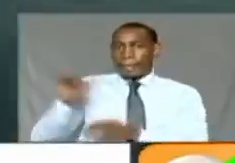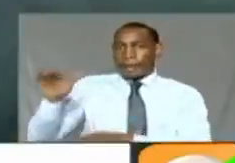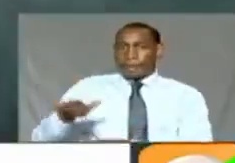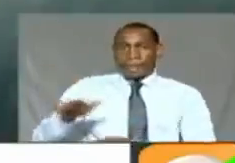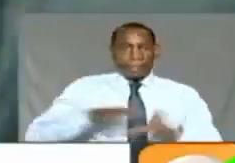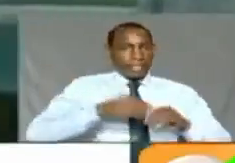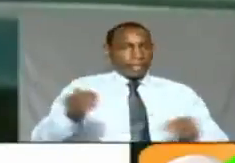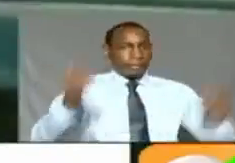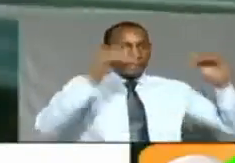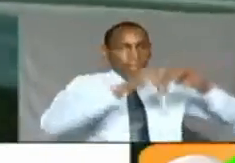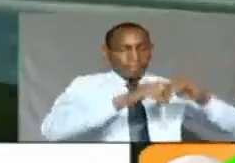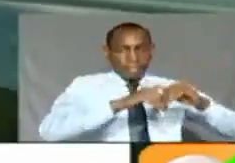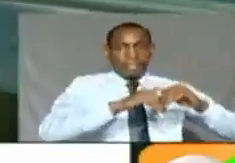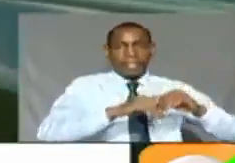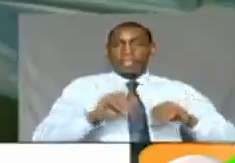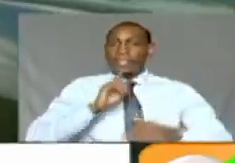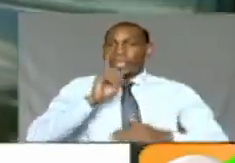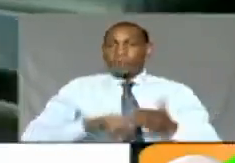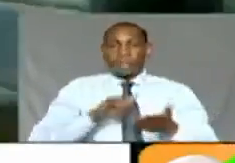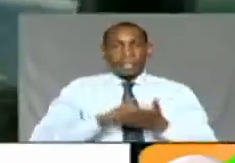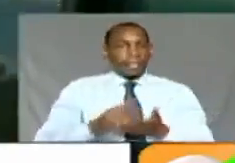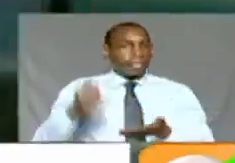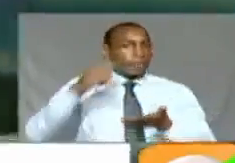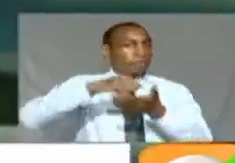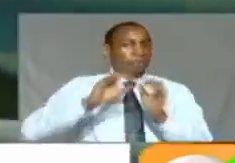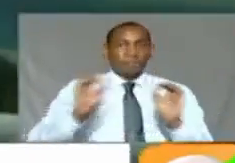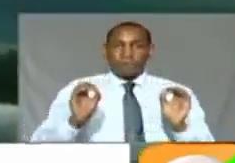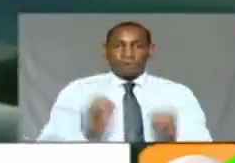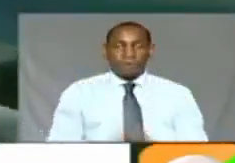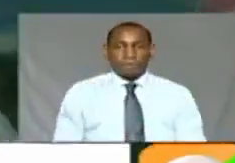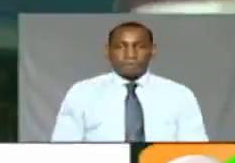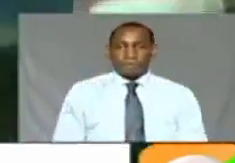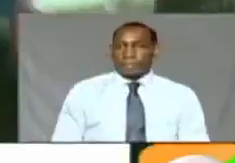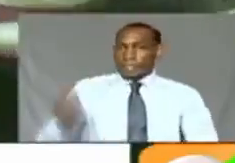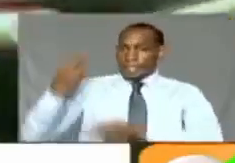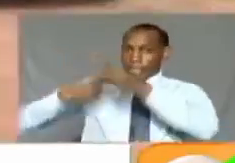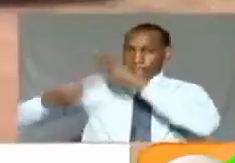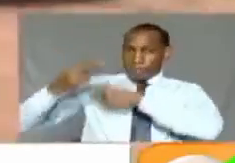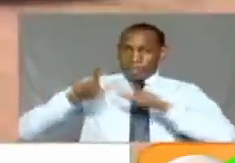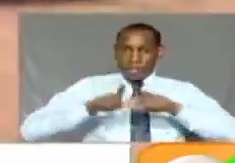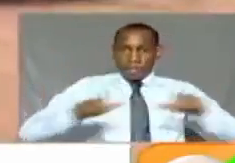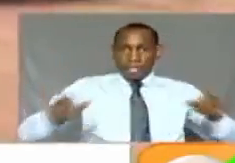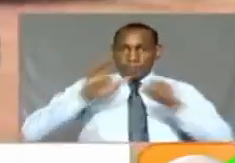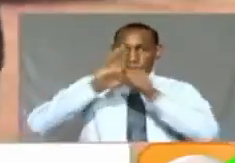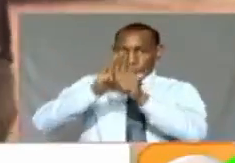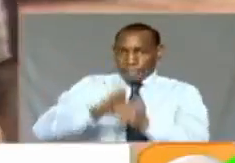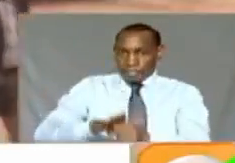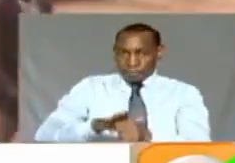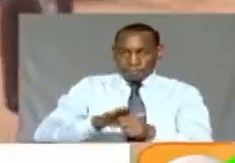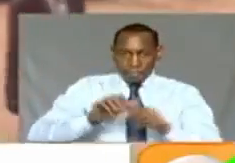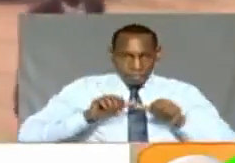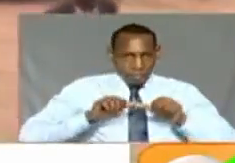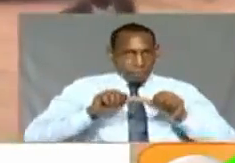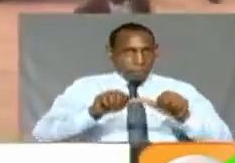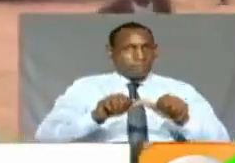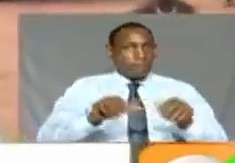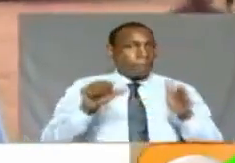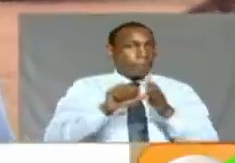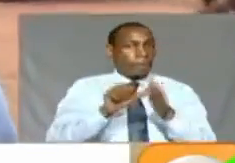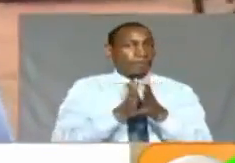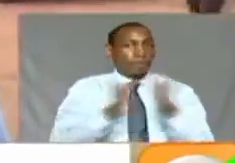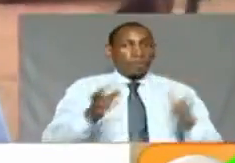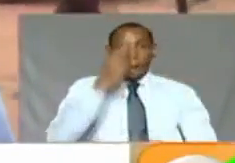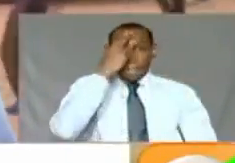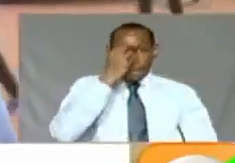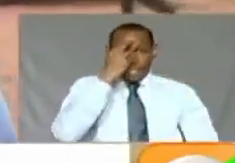left the meeting in a huff on claims of being sidelined. Historical land injustices and marginalization still remains a thorny issue within the